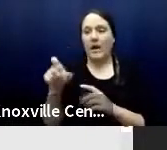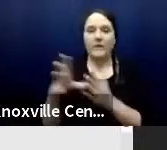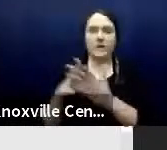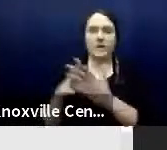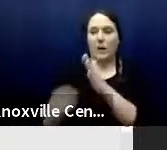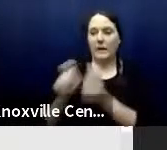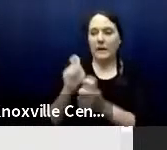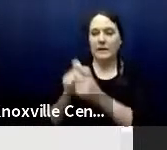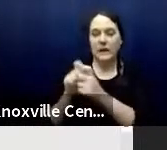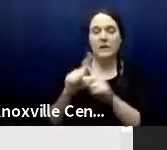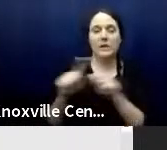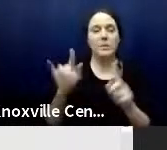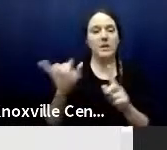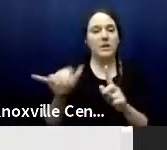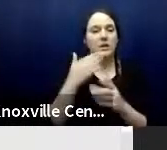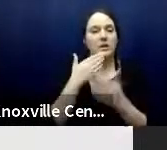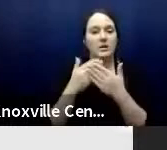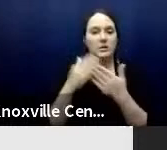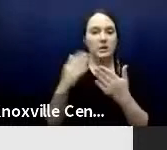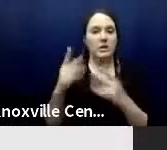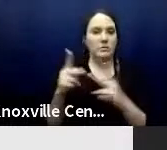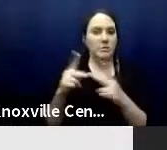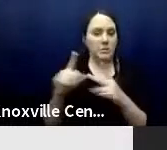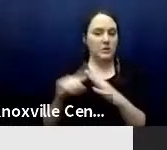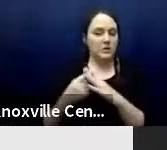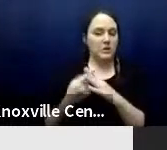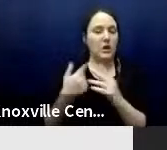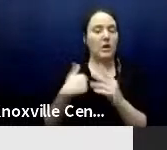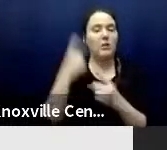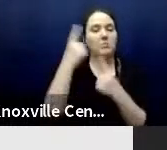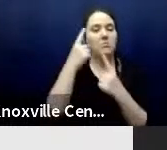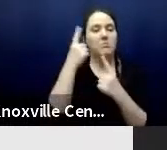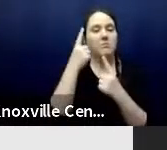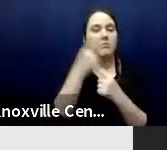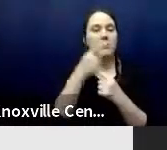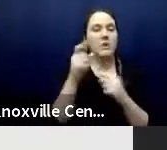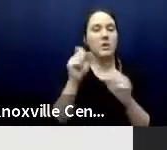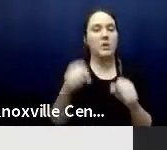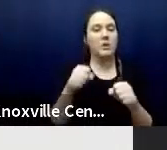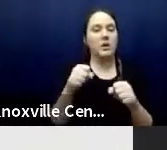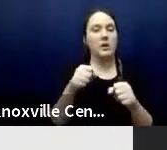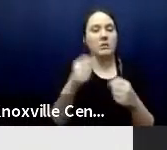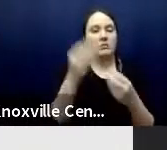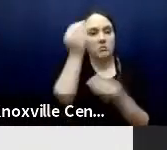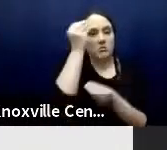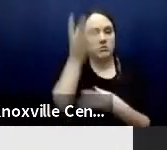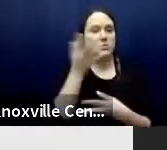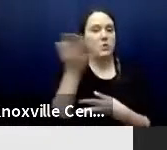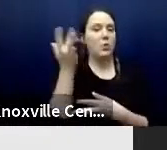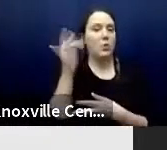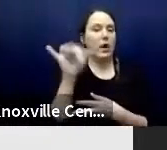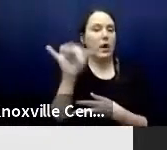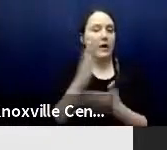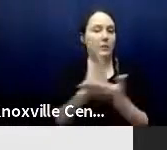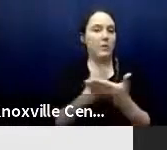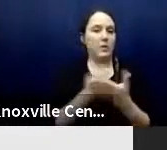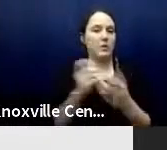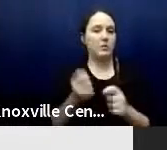rules, but it's a place to start. I'm wondering if you all could shed some light on why that